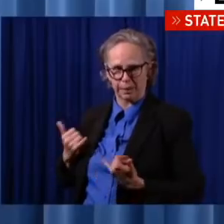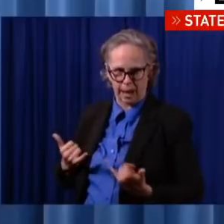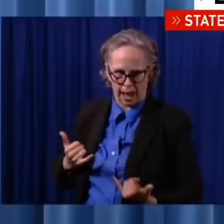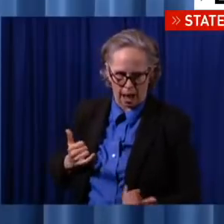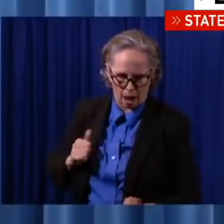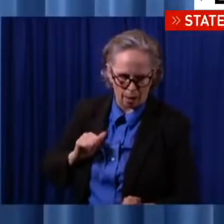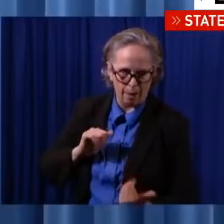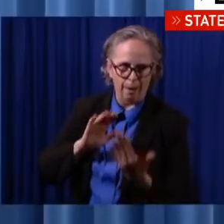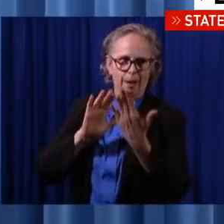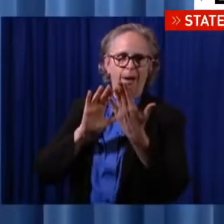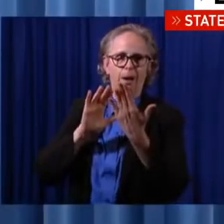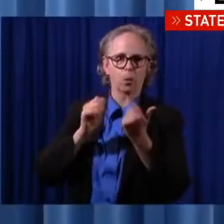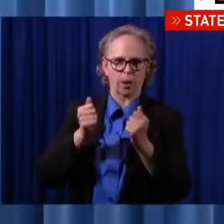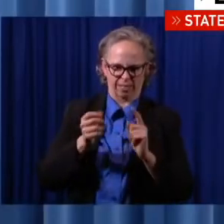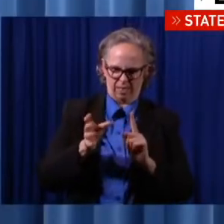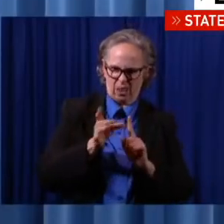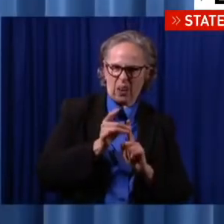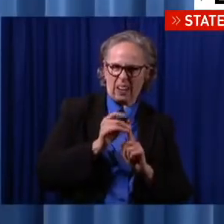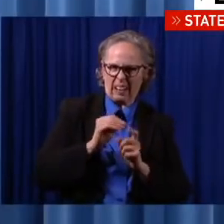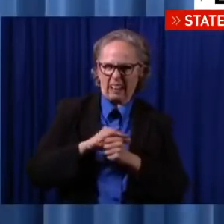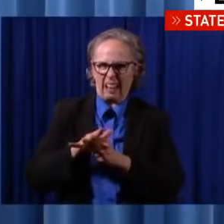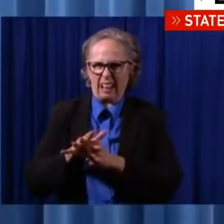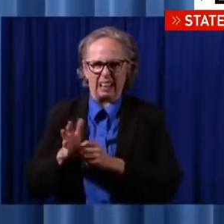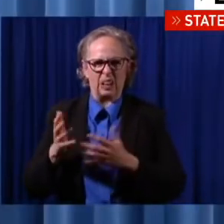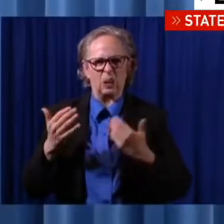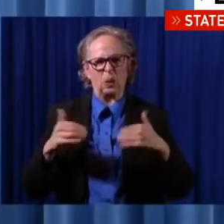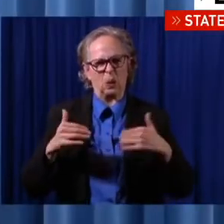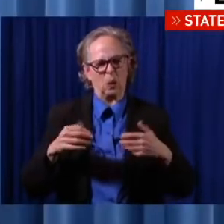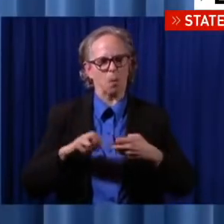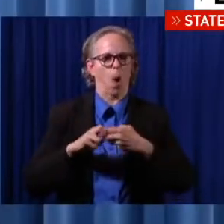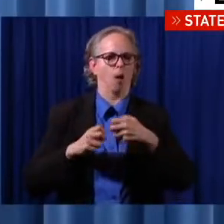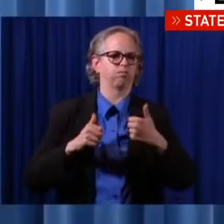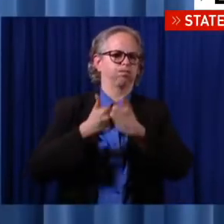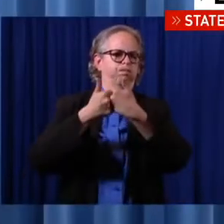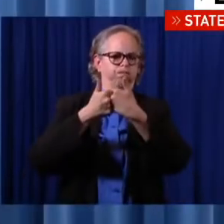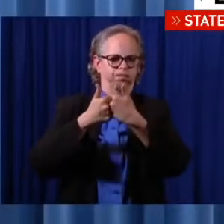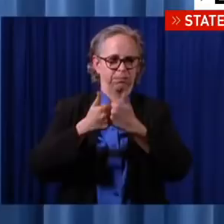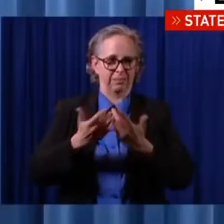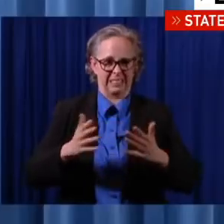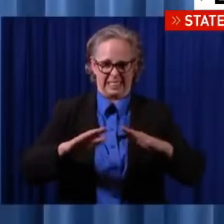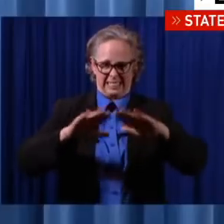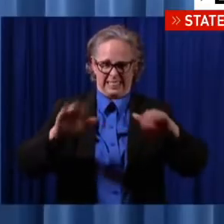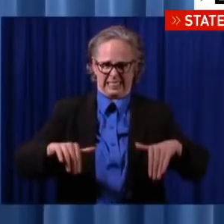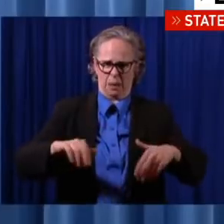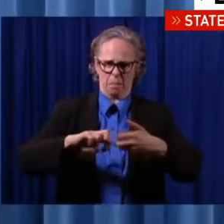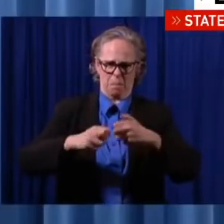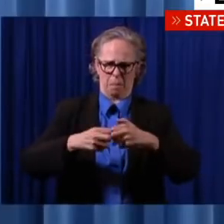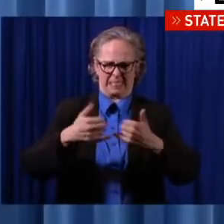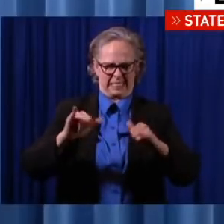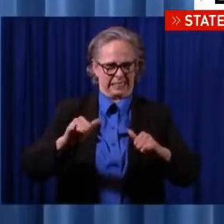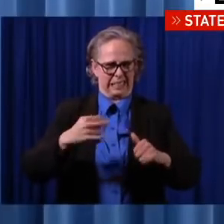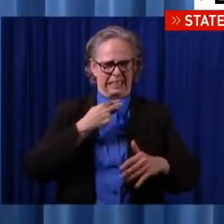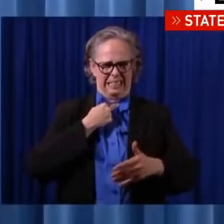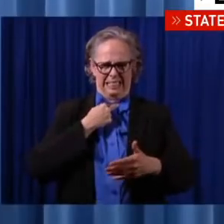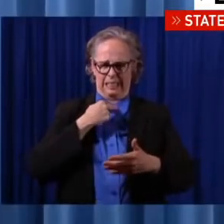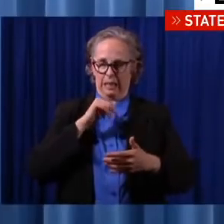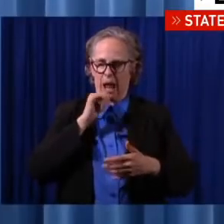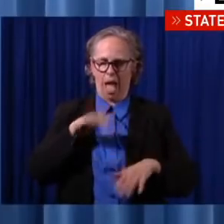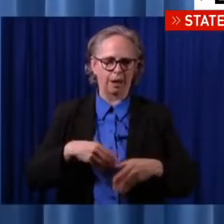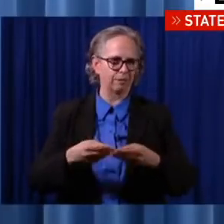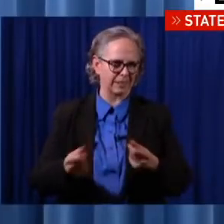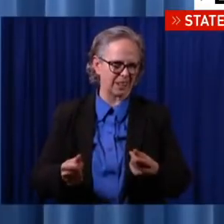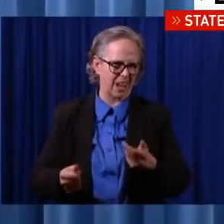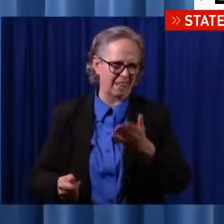economy going down. So that structural problem remains out there. It obviously has not gone away. It has to be fixed